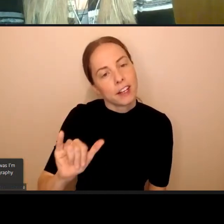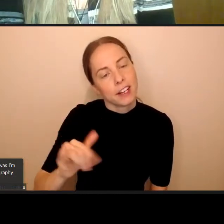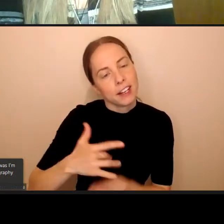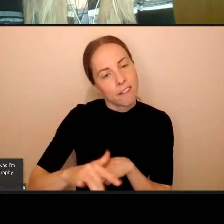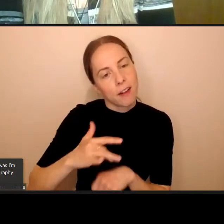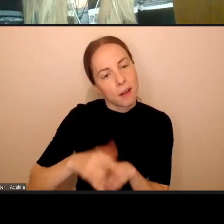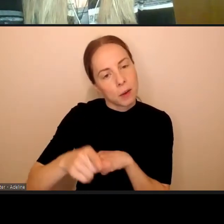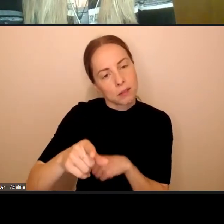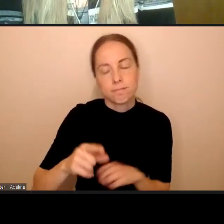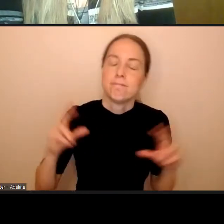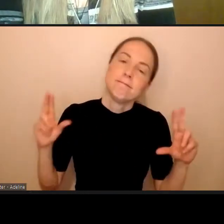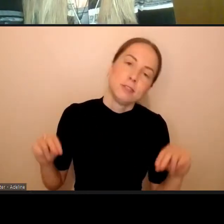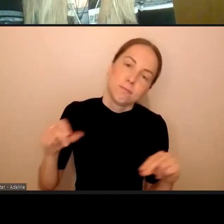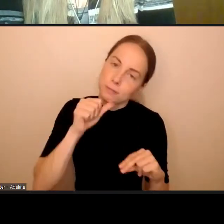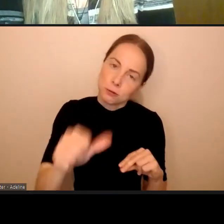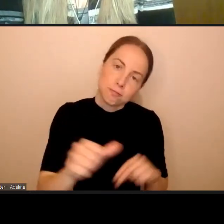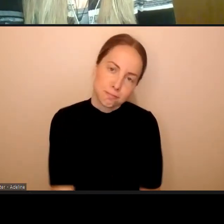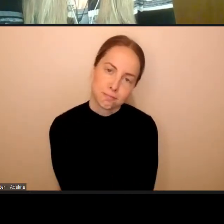No, I don't.